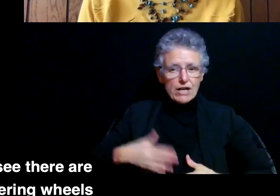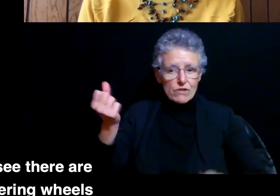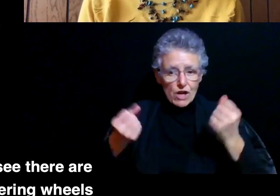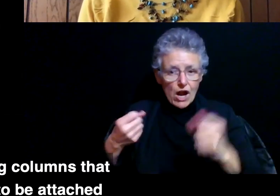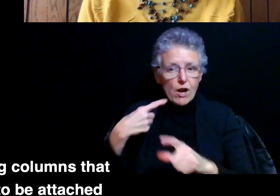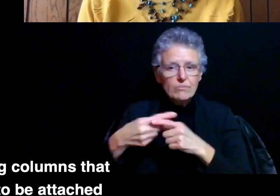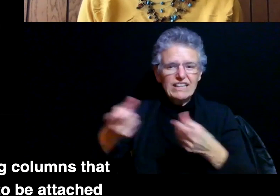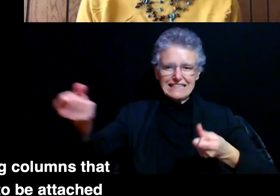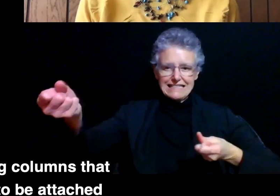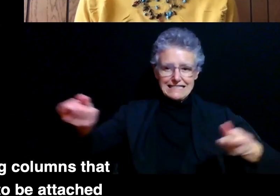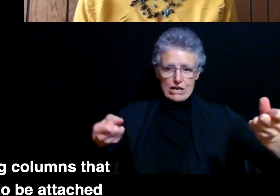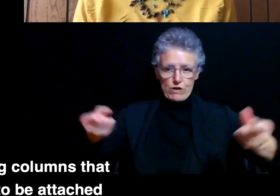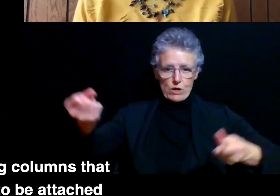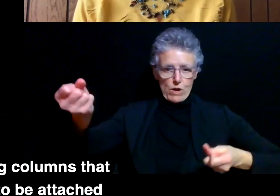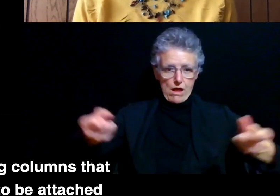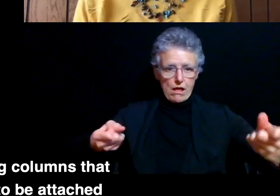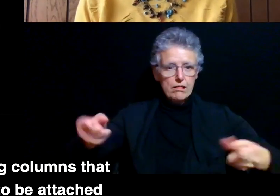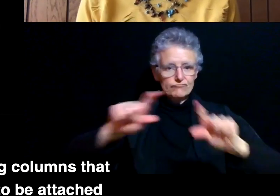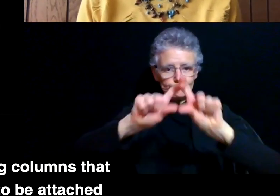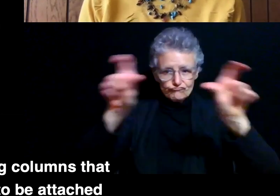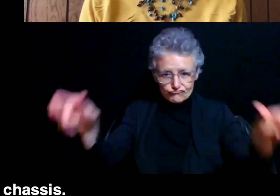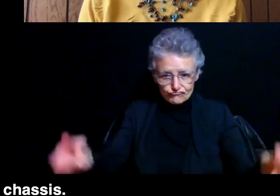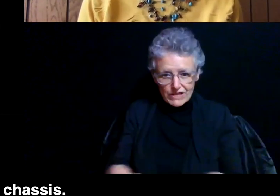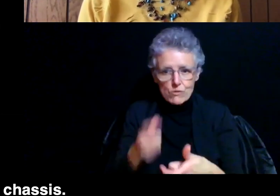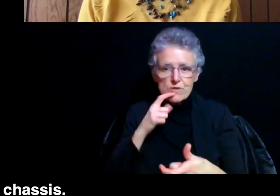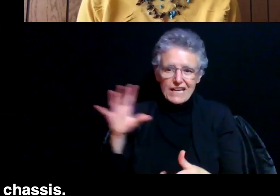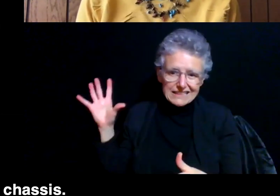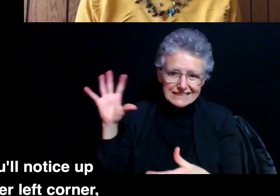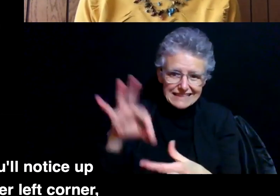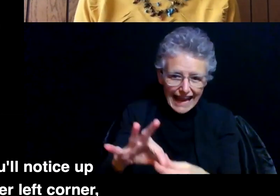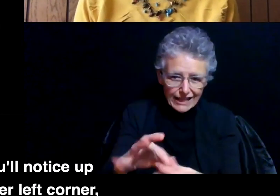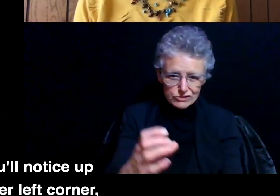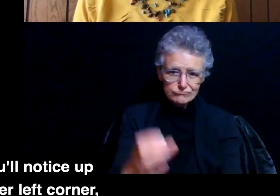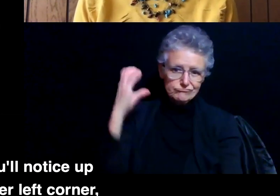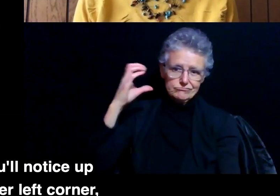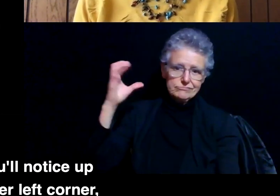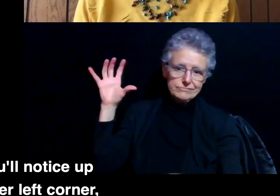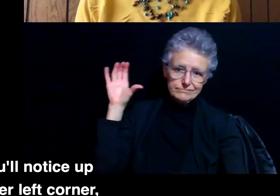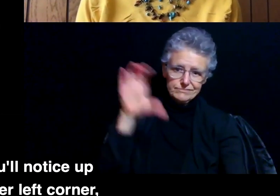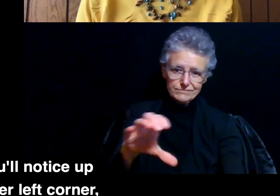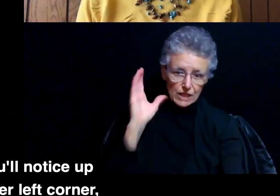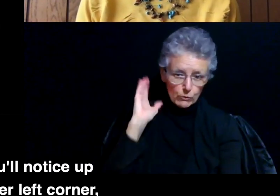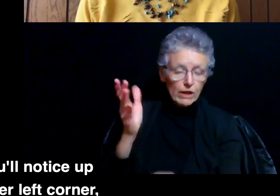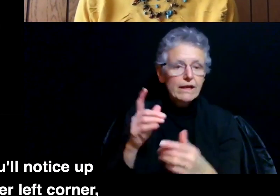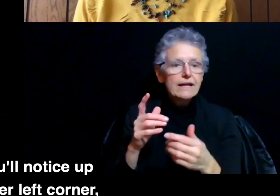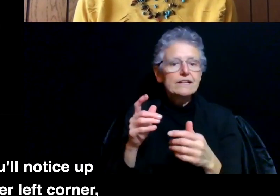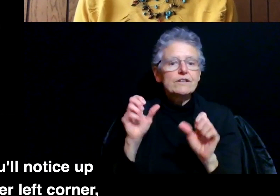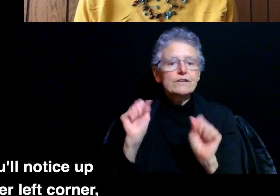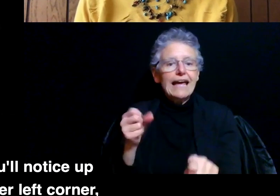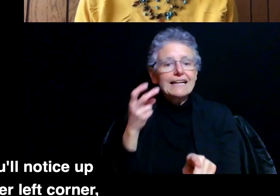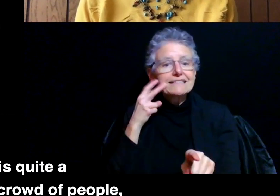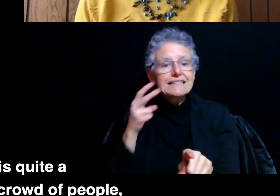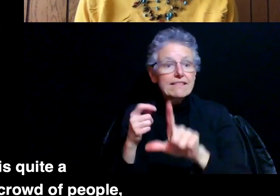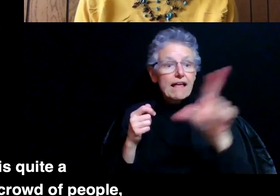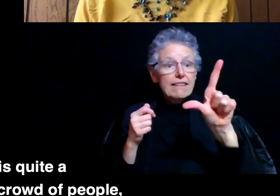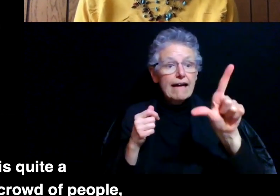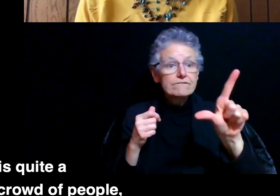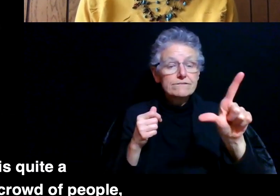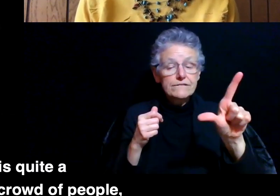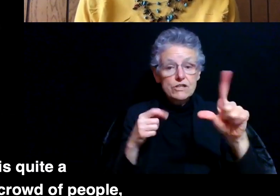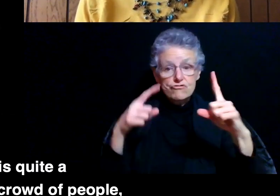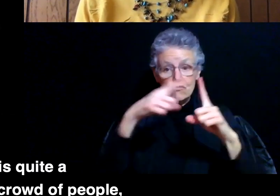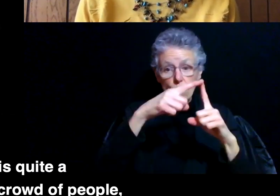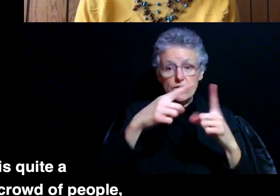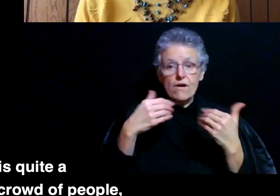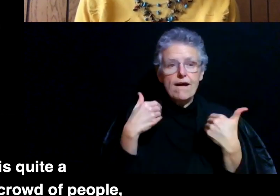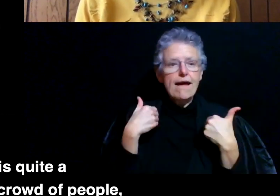steering wheels and steering columns that are going to be attached to the chassis. And if you'll notice up in the upper left corner, there is quite